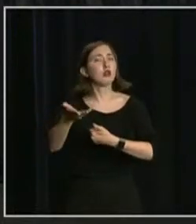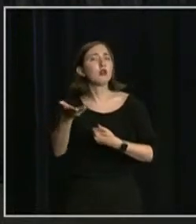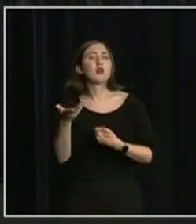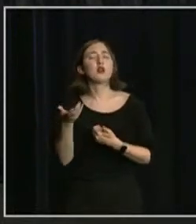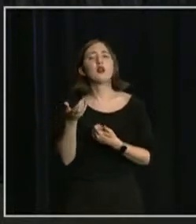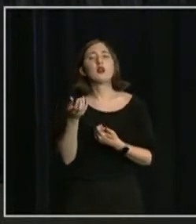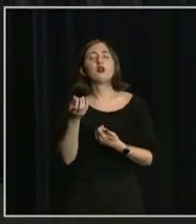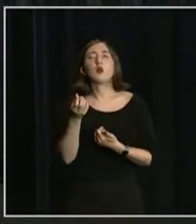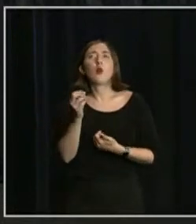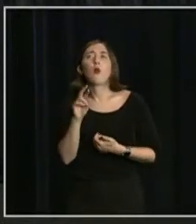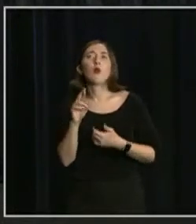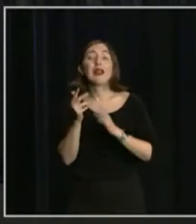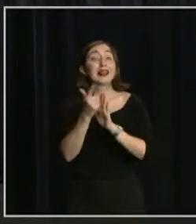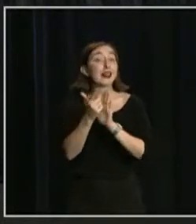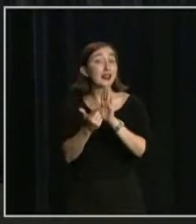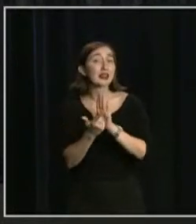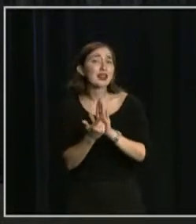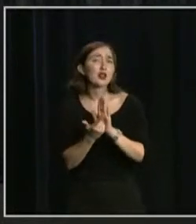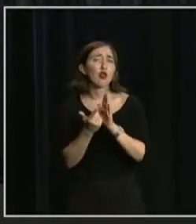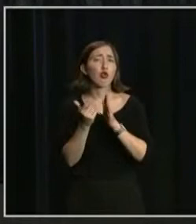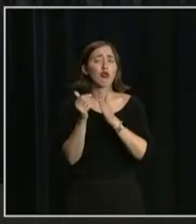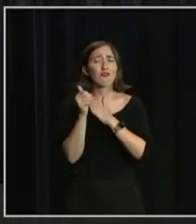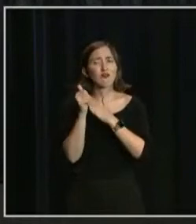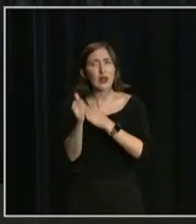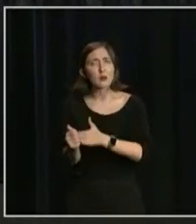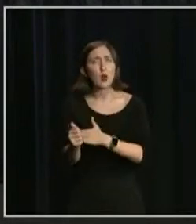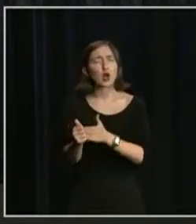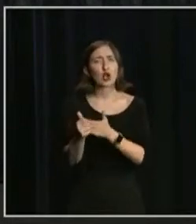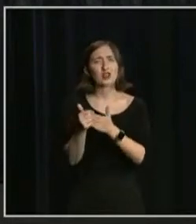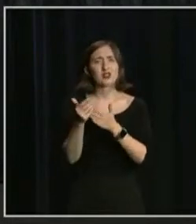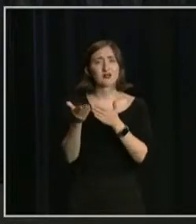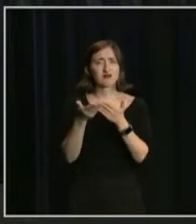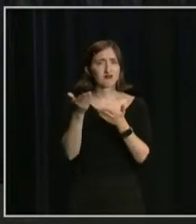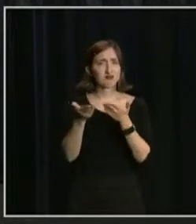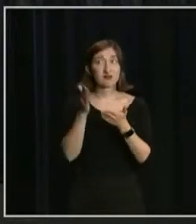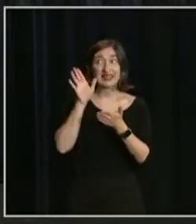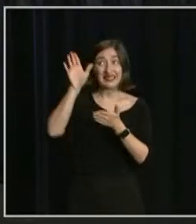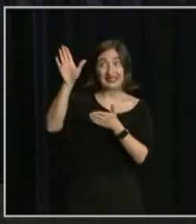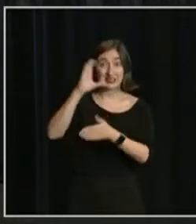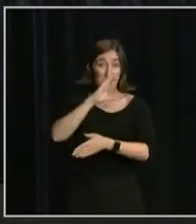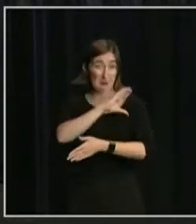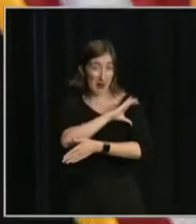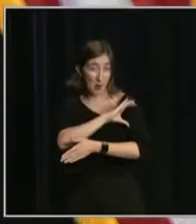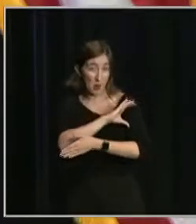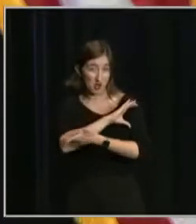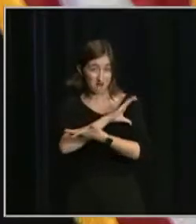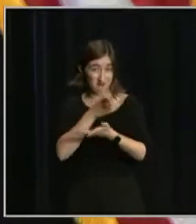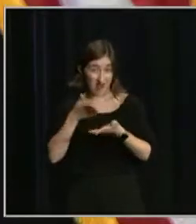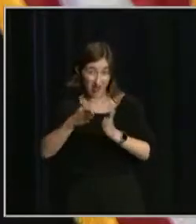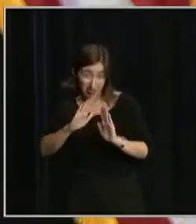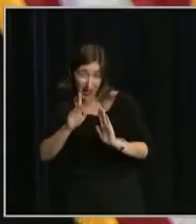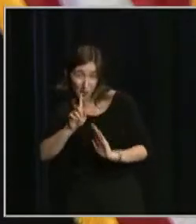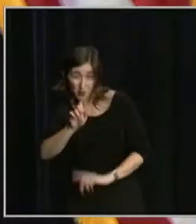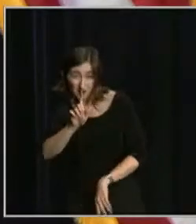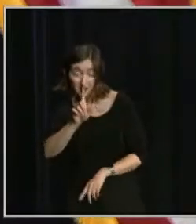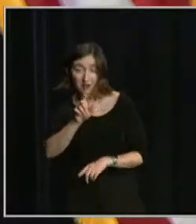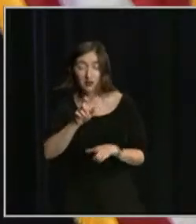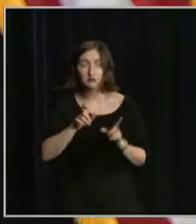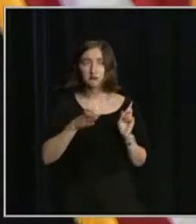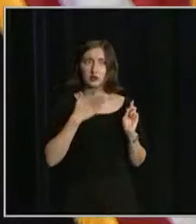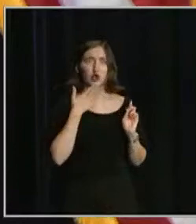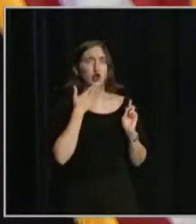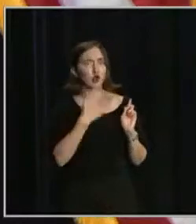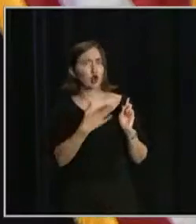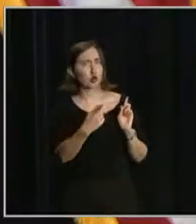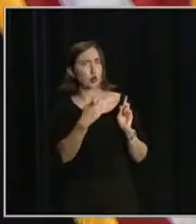legal framework of this, that is not within his power? That's a good question, actually. But the power is, again, within